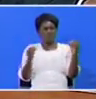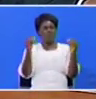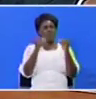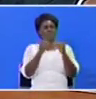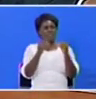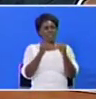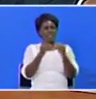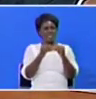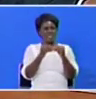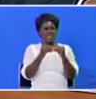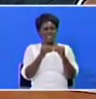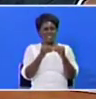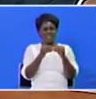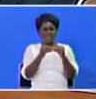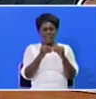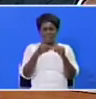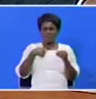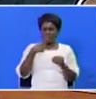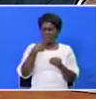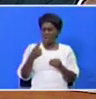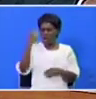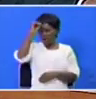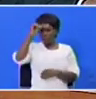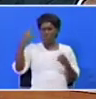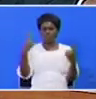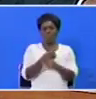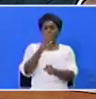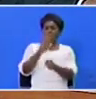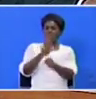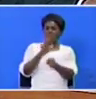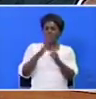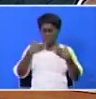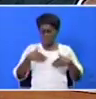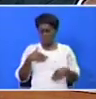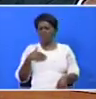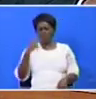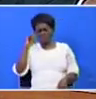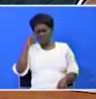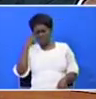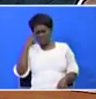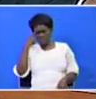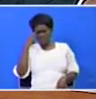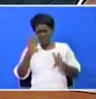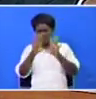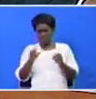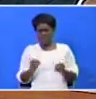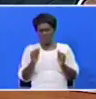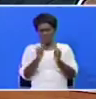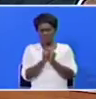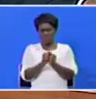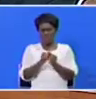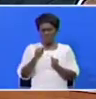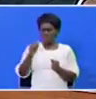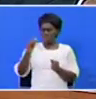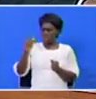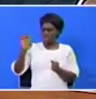was, I said, preponderance of opinion. The majority were of that opinion, and it was summarized by Dr. Ekuru Aukot, who